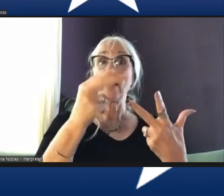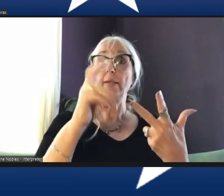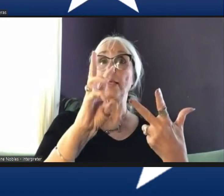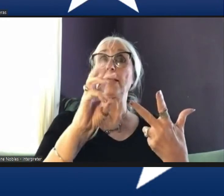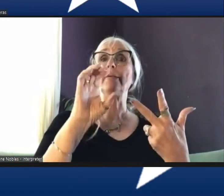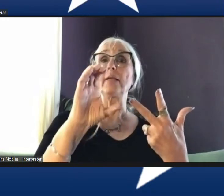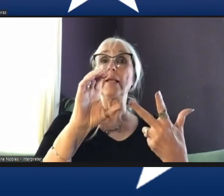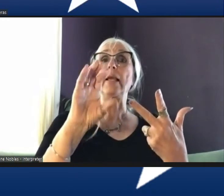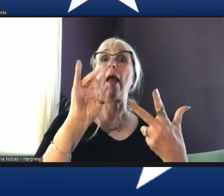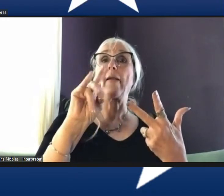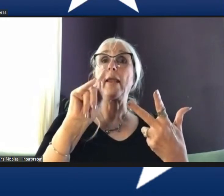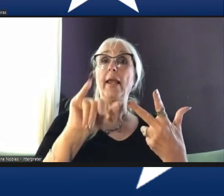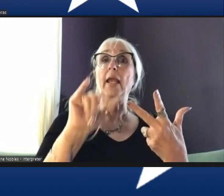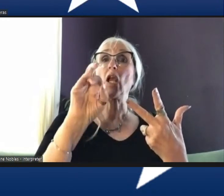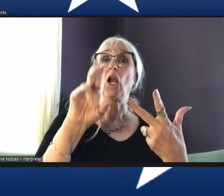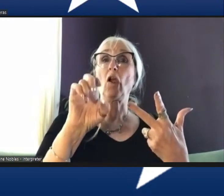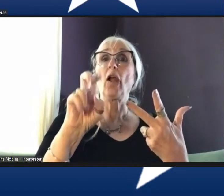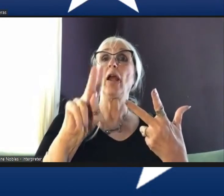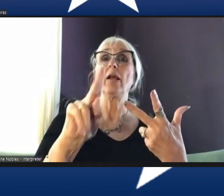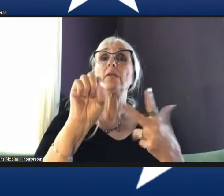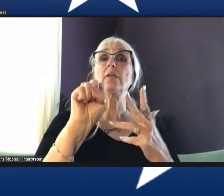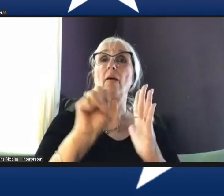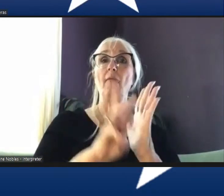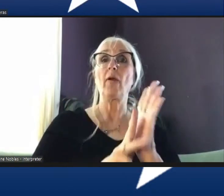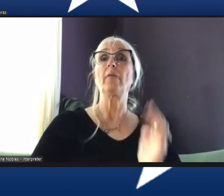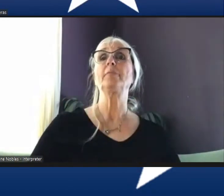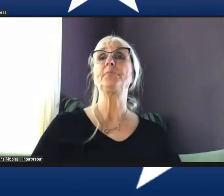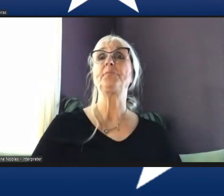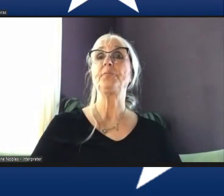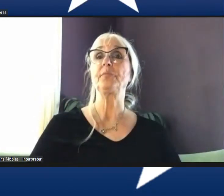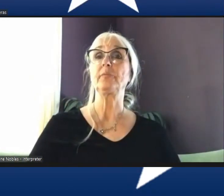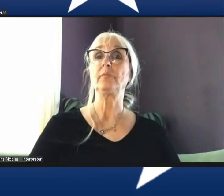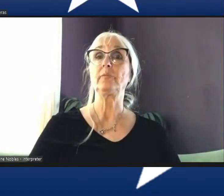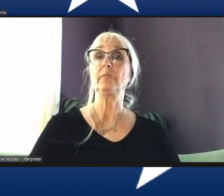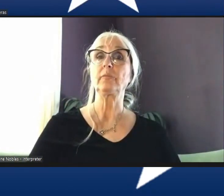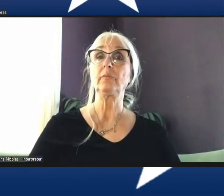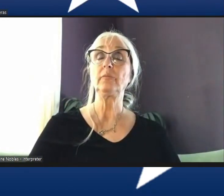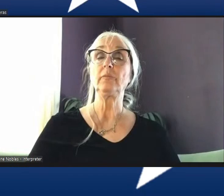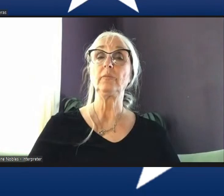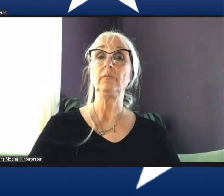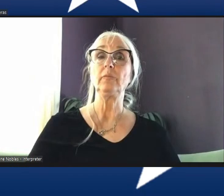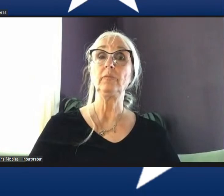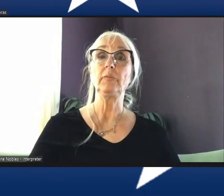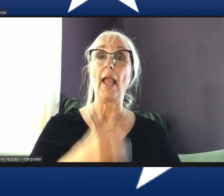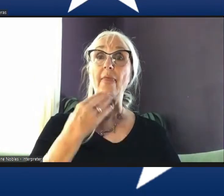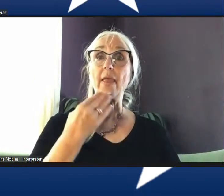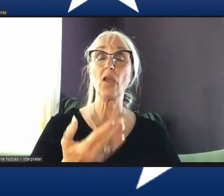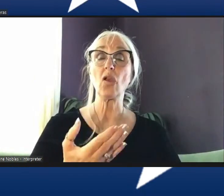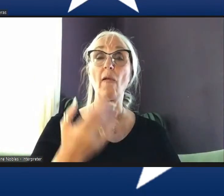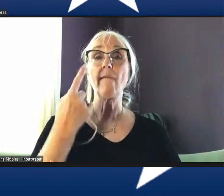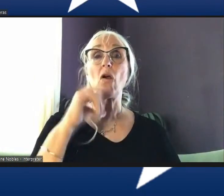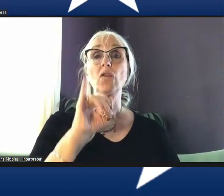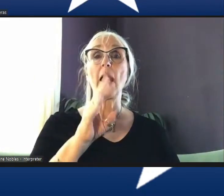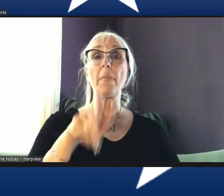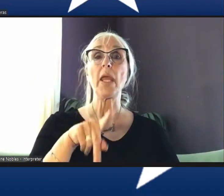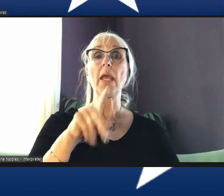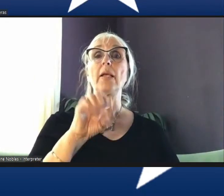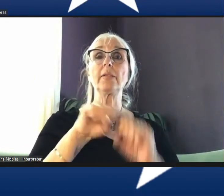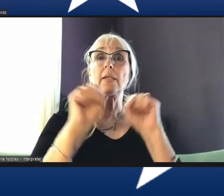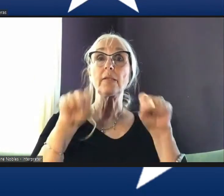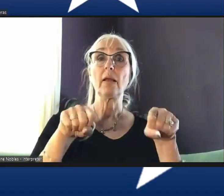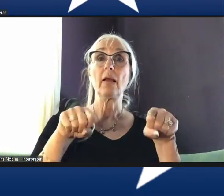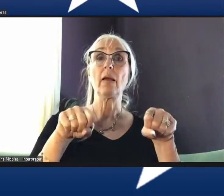County Clerk Case Management Software. Lisa? Thank you, Dustin. For the JP system, there is